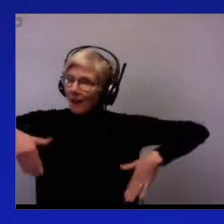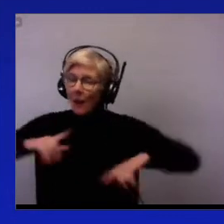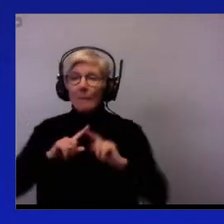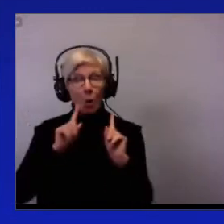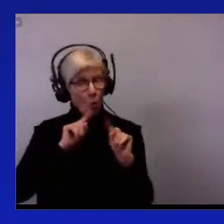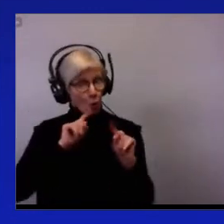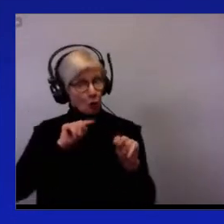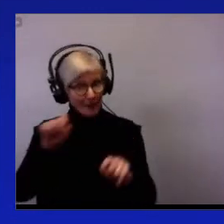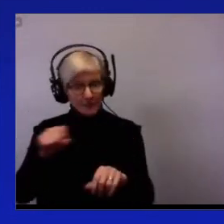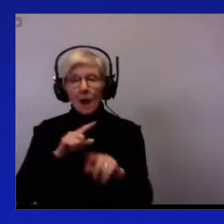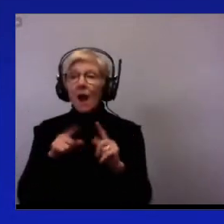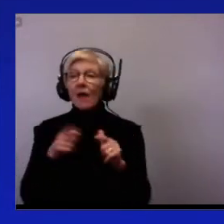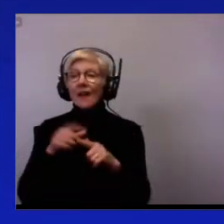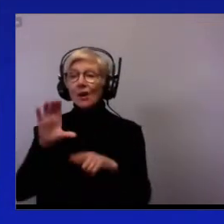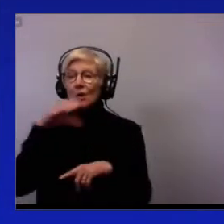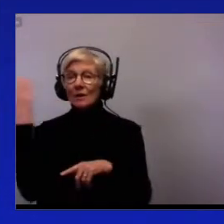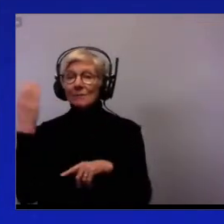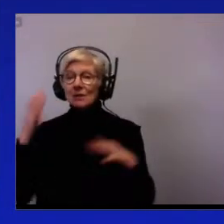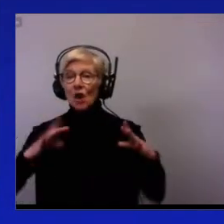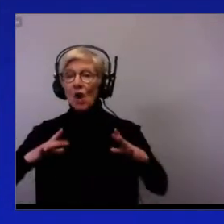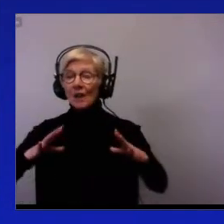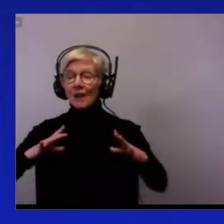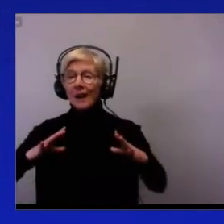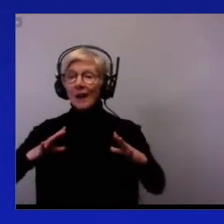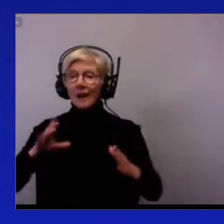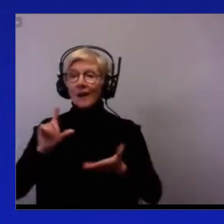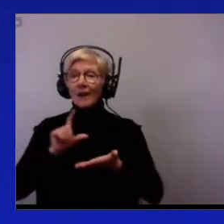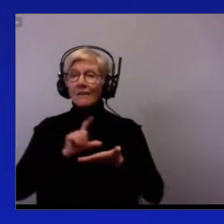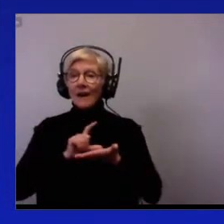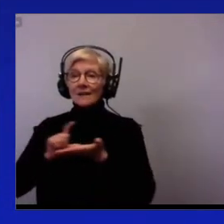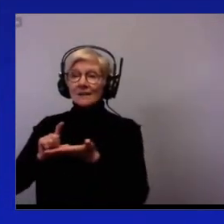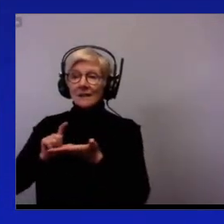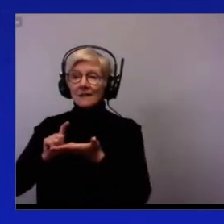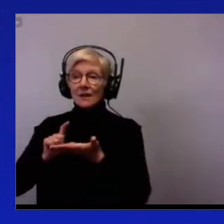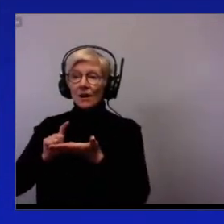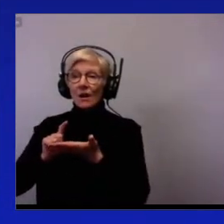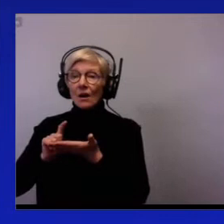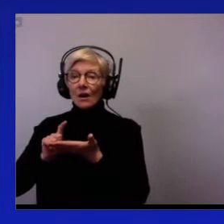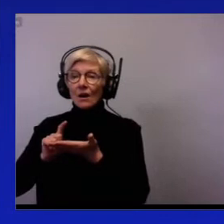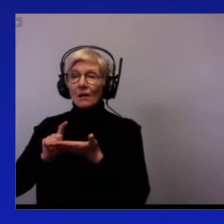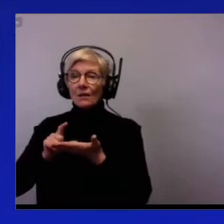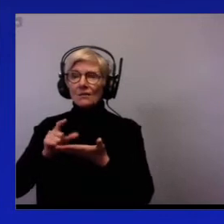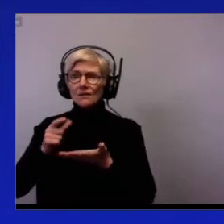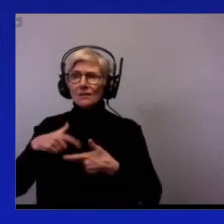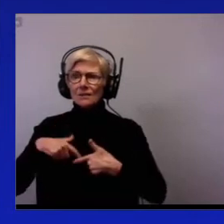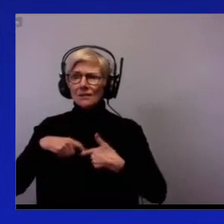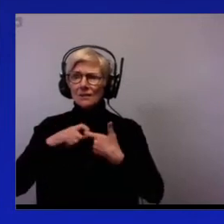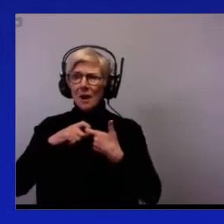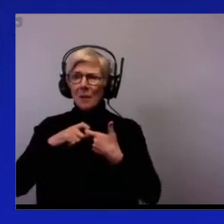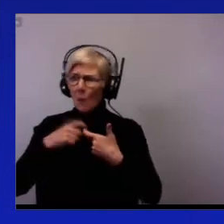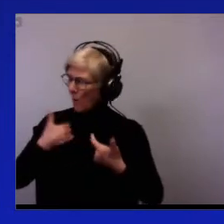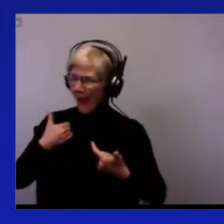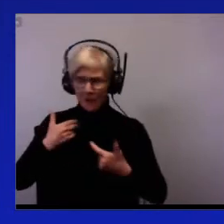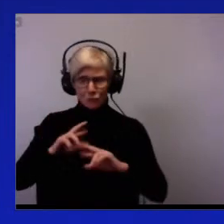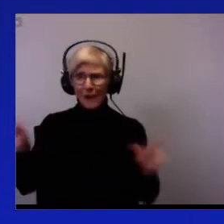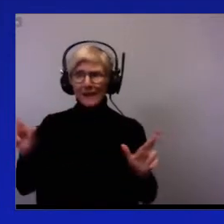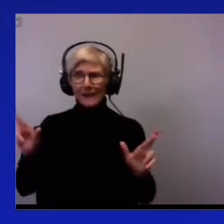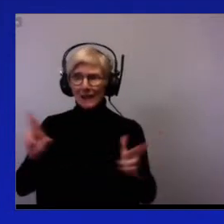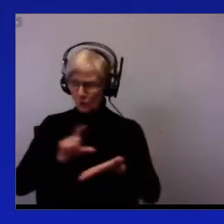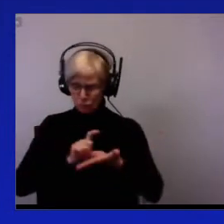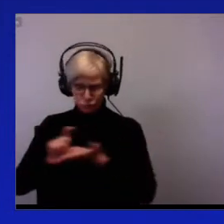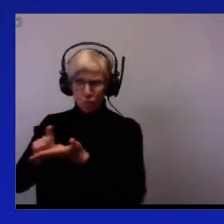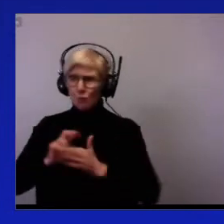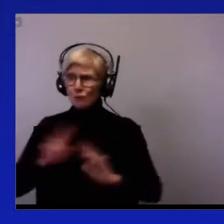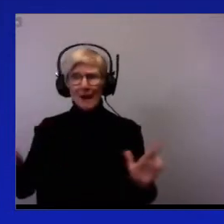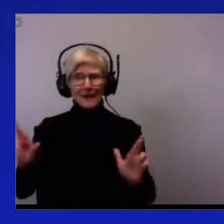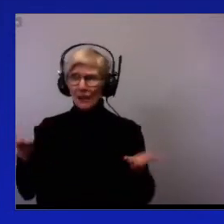vaccination stop over the Christmas holiday, despite having vaccines in our hands, in our shelves in Ontario. Who is